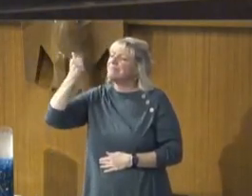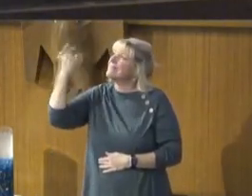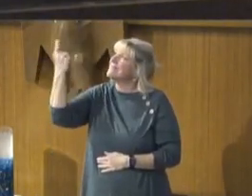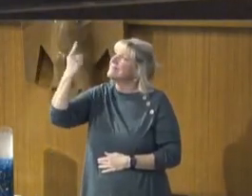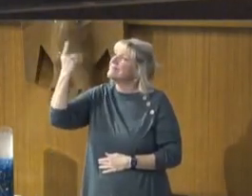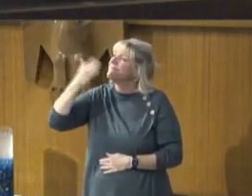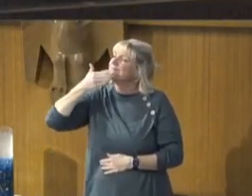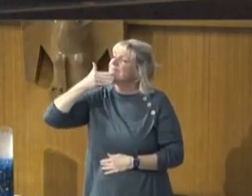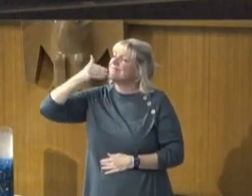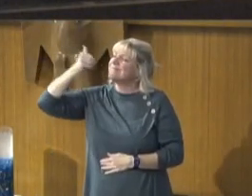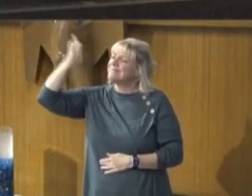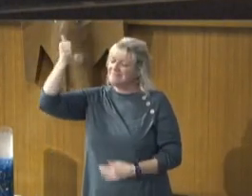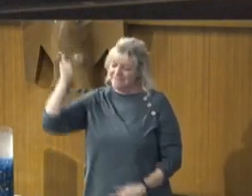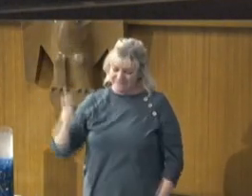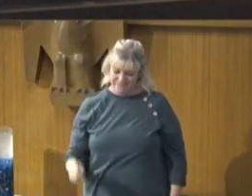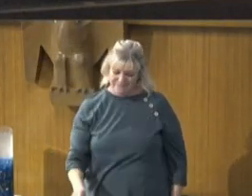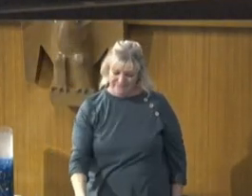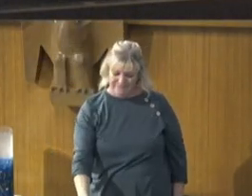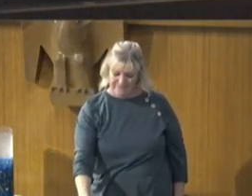something greater.